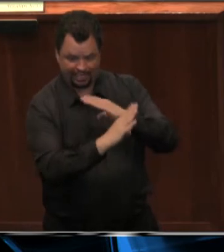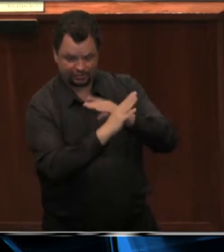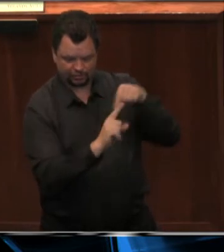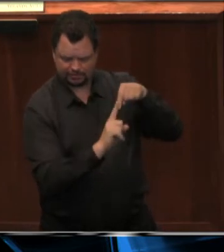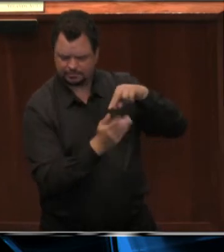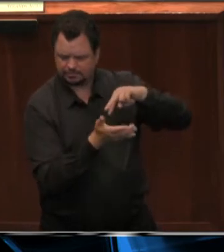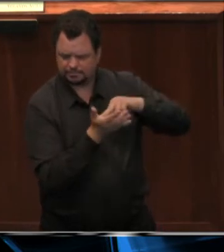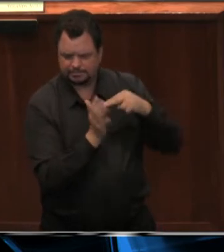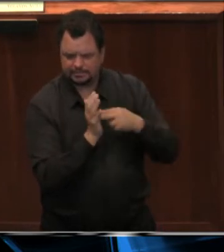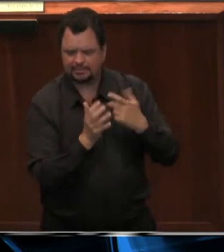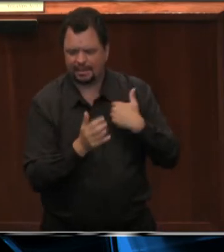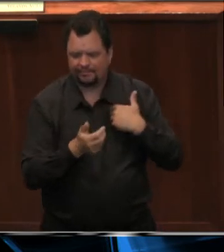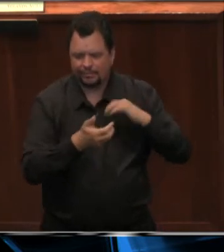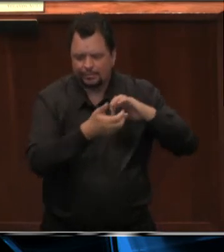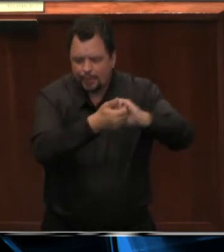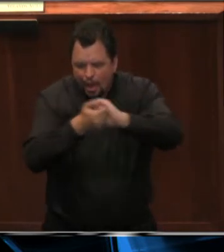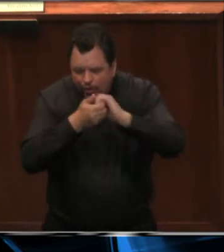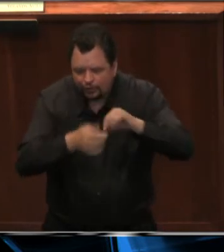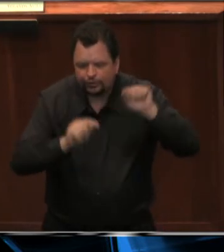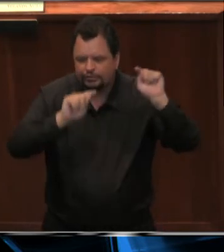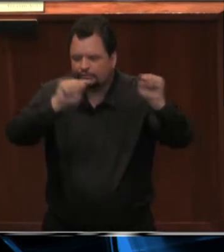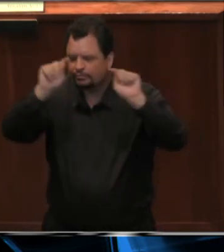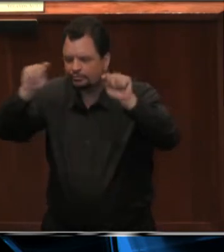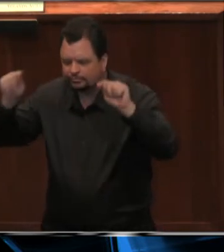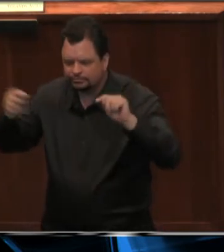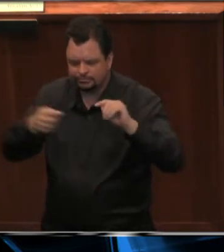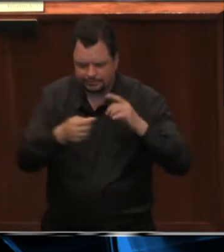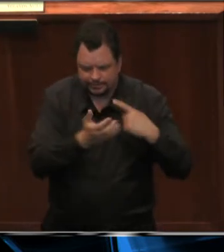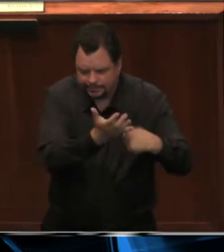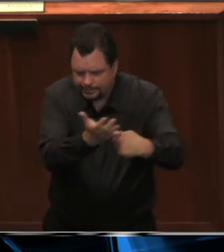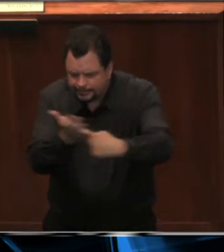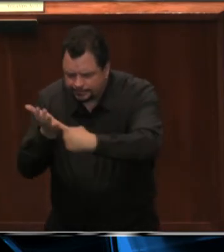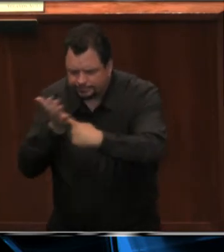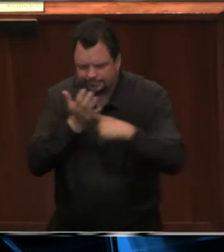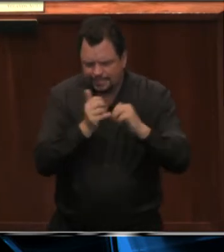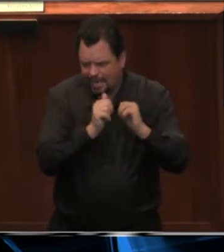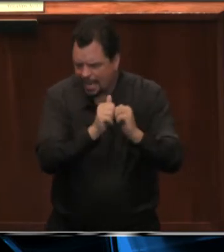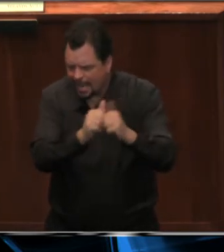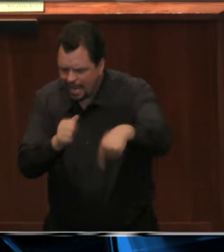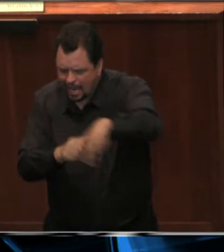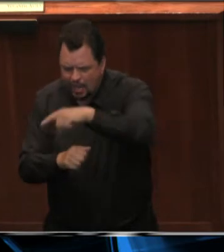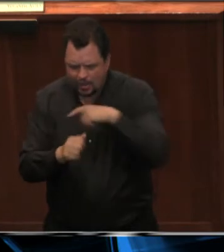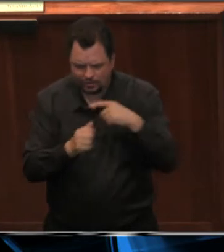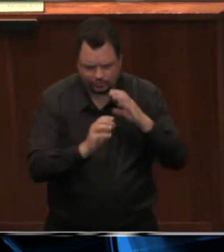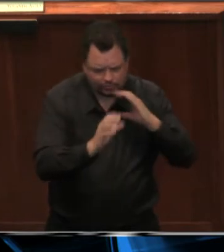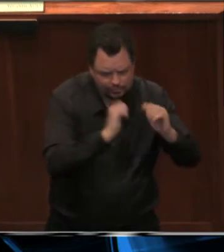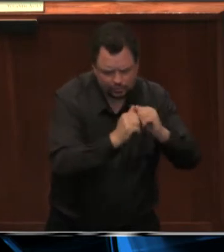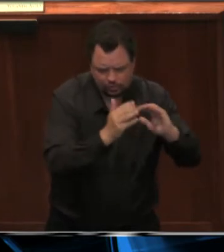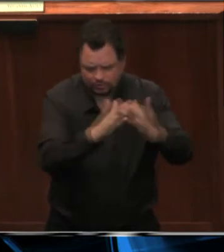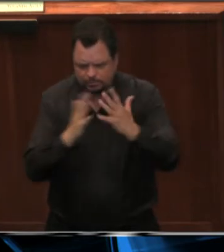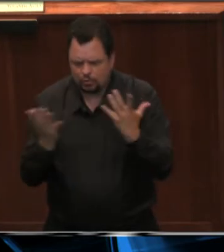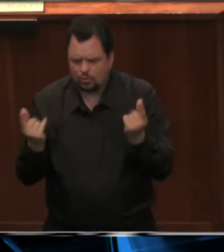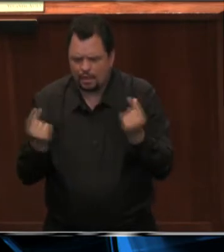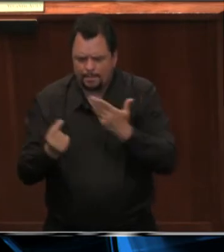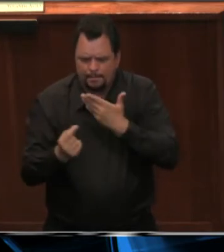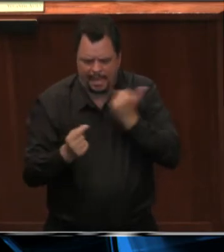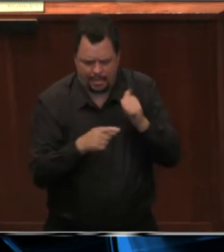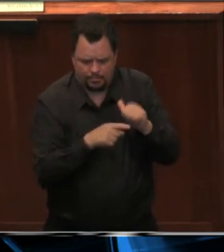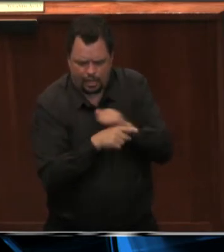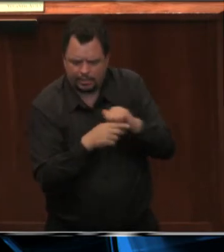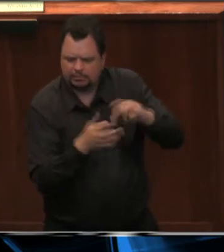come alongside with us to increase the messaging to our community, to implement best practices, and to help support